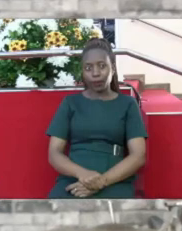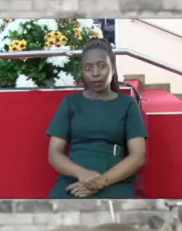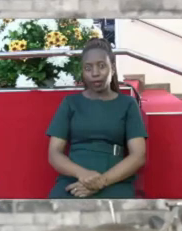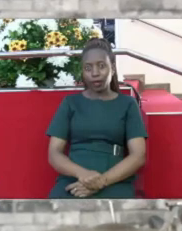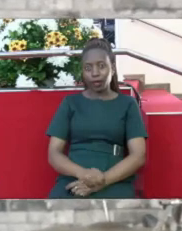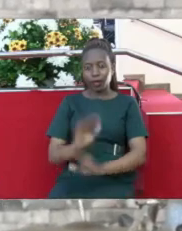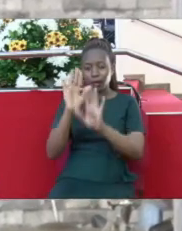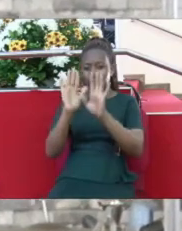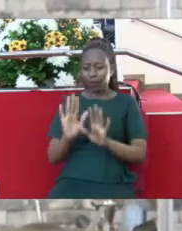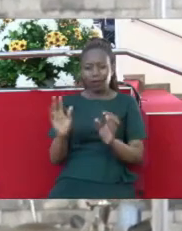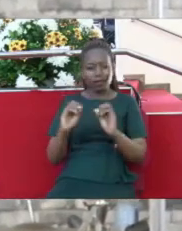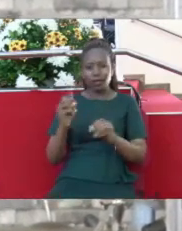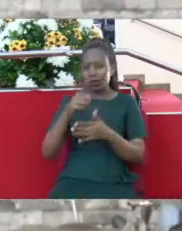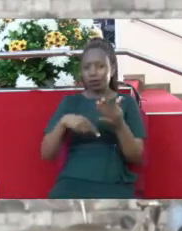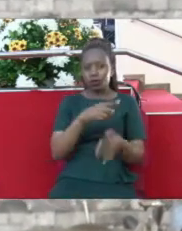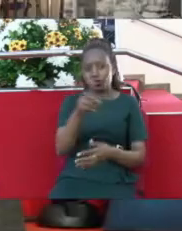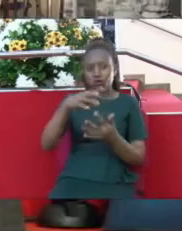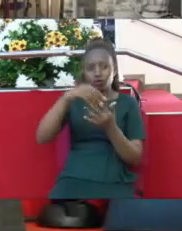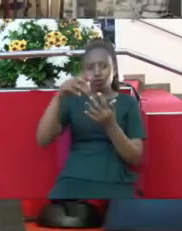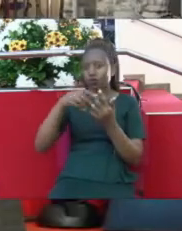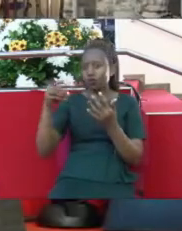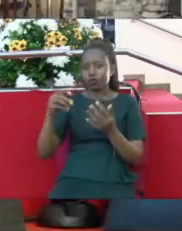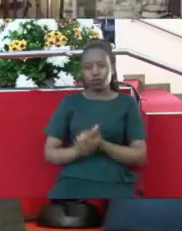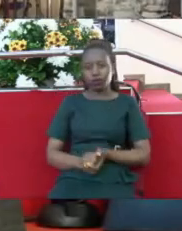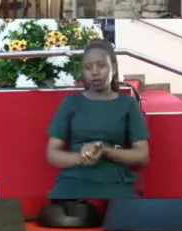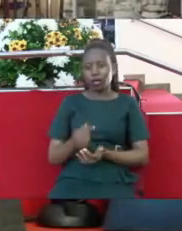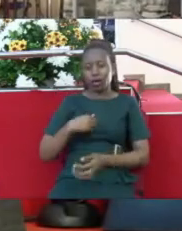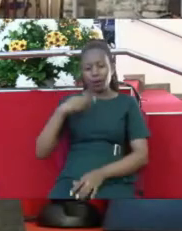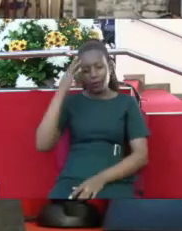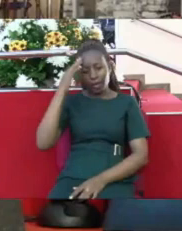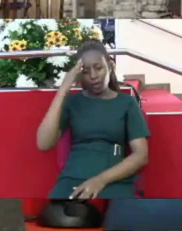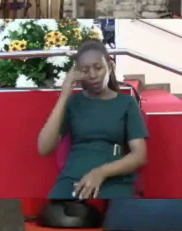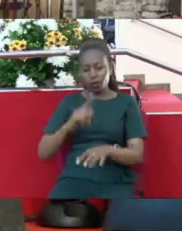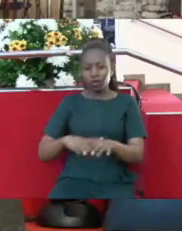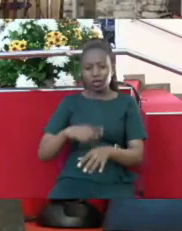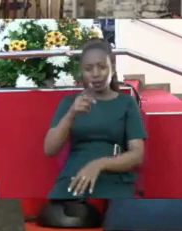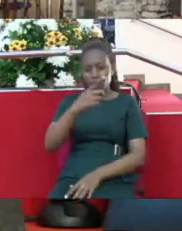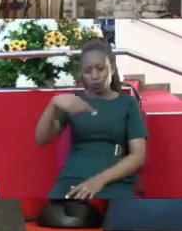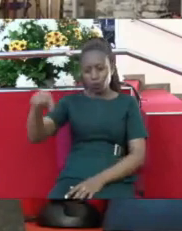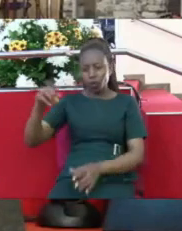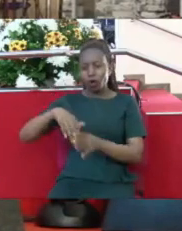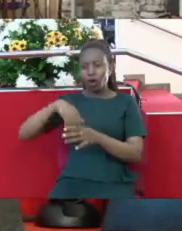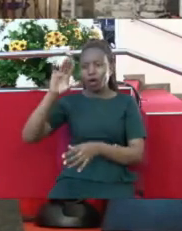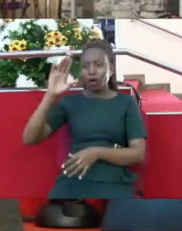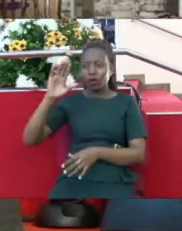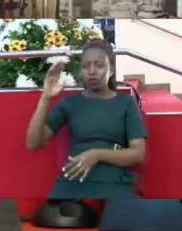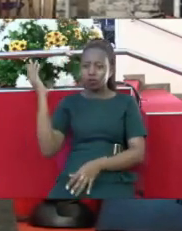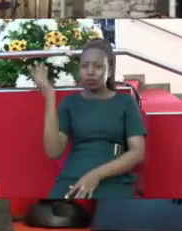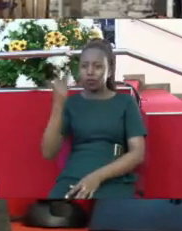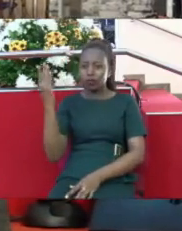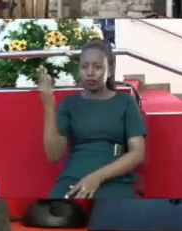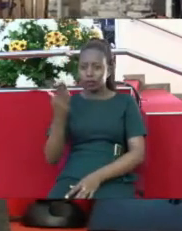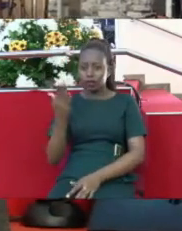good. Yoyote ambayo utachukua itakuwa sawa. I am one person who knows that when we go out to witness. Mimi najua kwamba tukienda kushuhudia. Or when you meet somebody